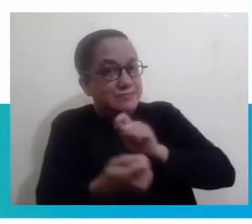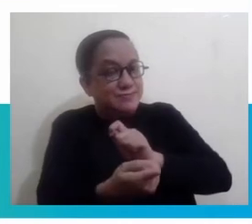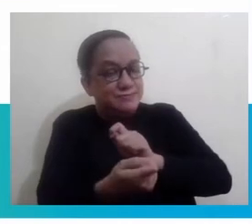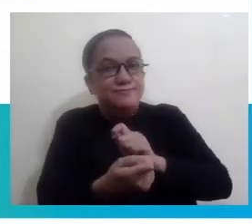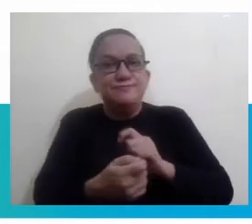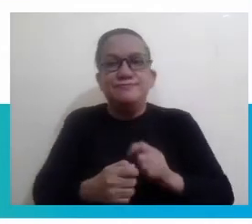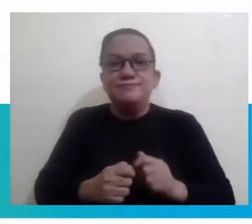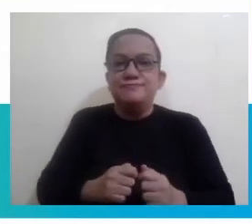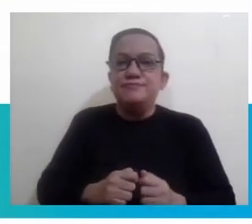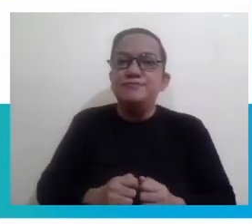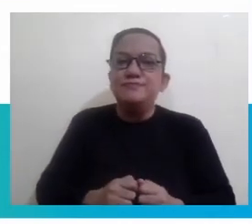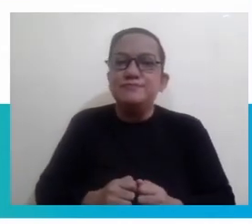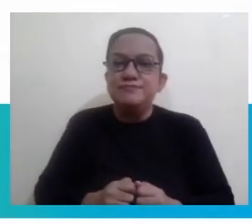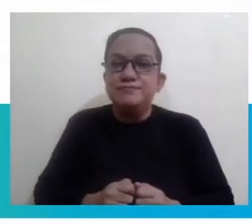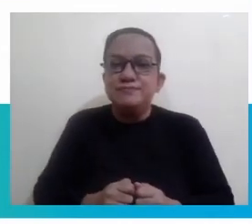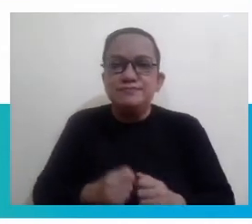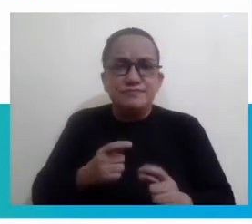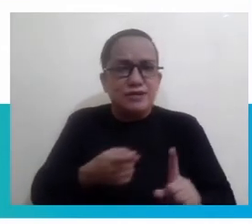back better.